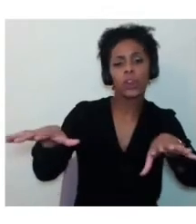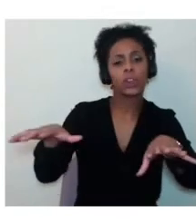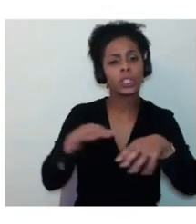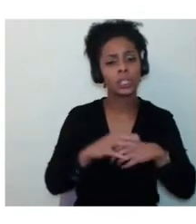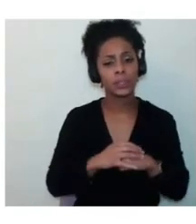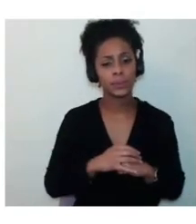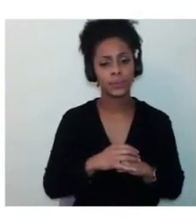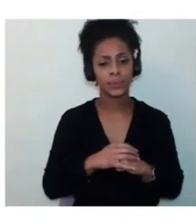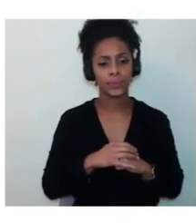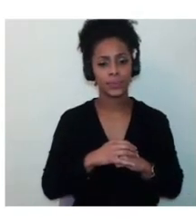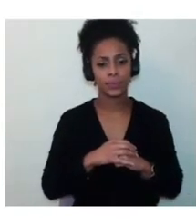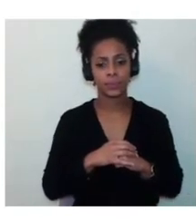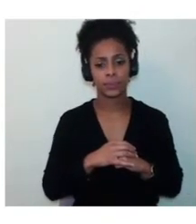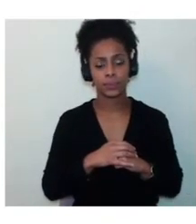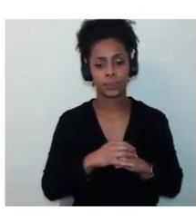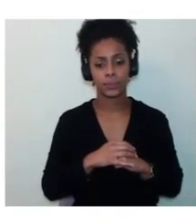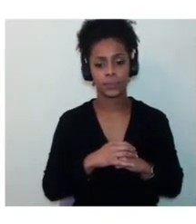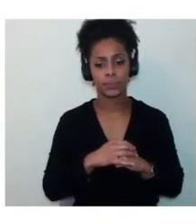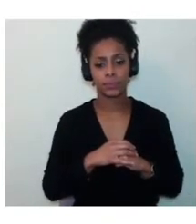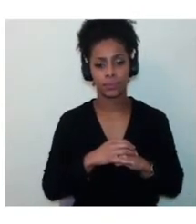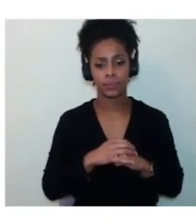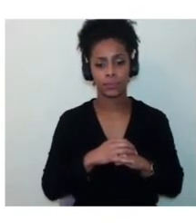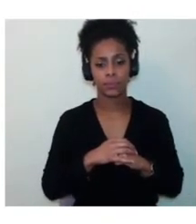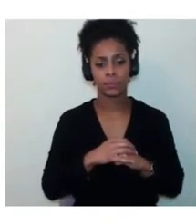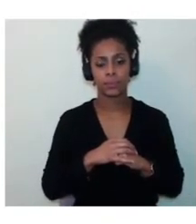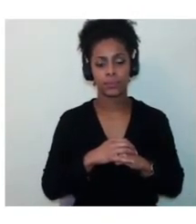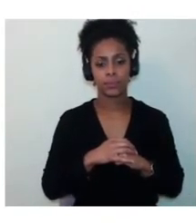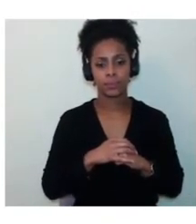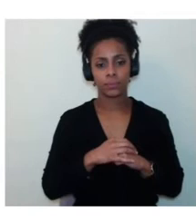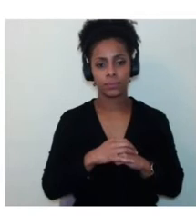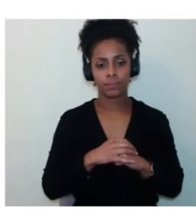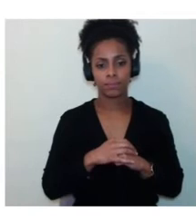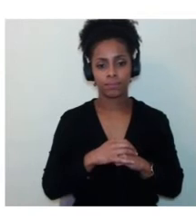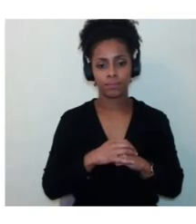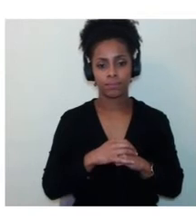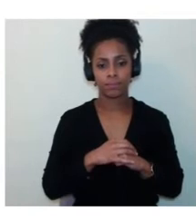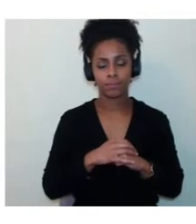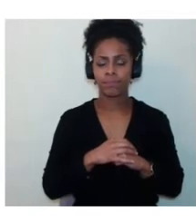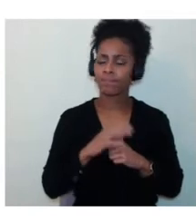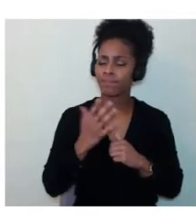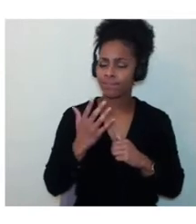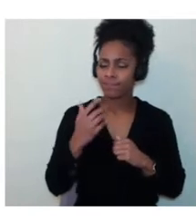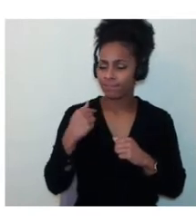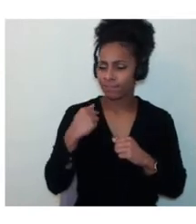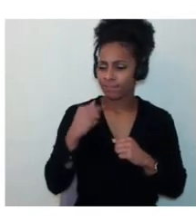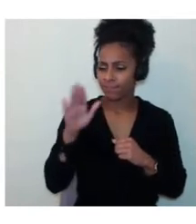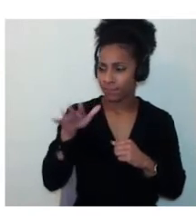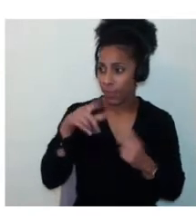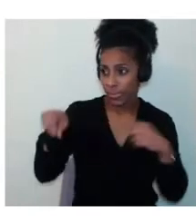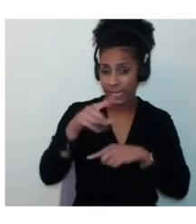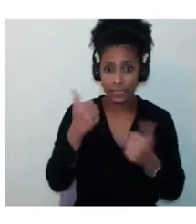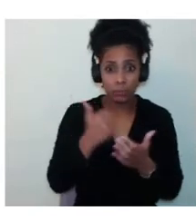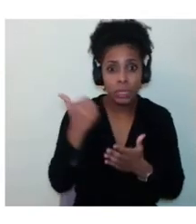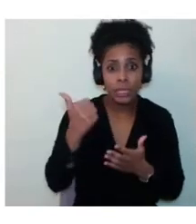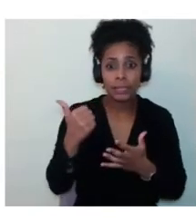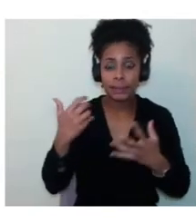Yeah, sure. The one thing that occurs to me in all of this is, this is all brilliant and energizing and wonderful, but we